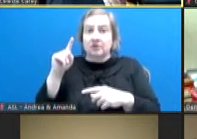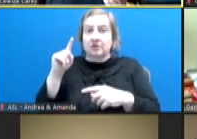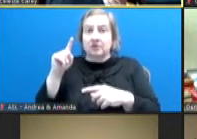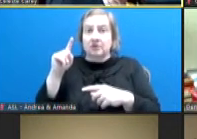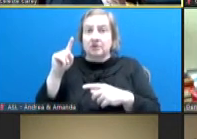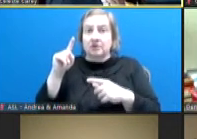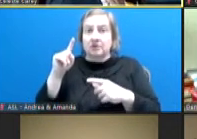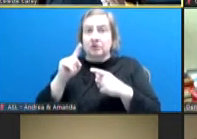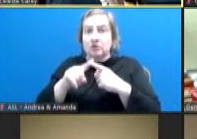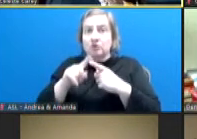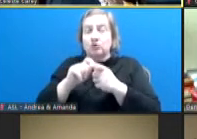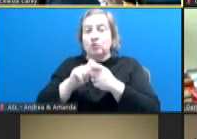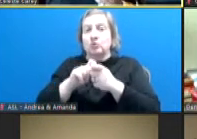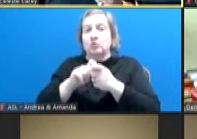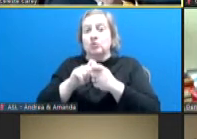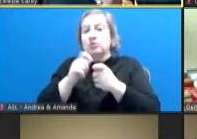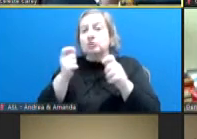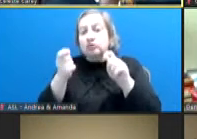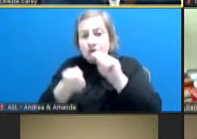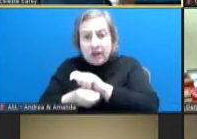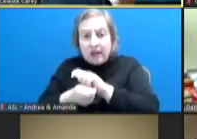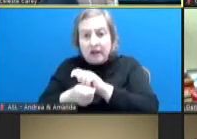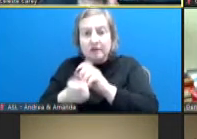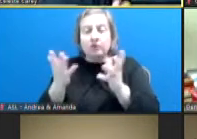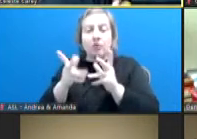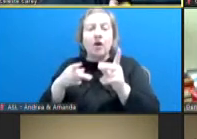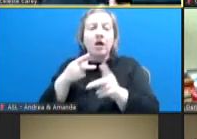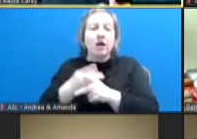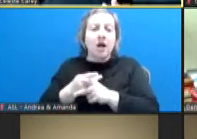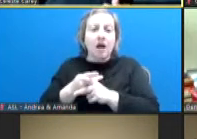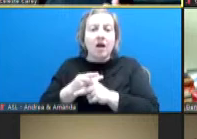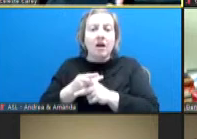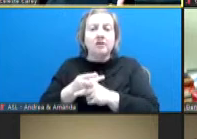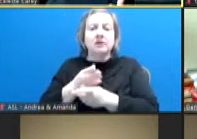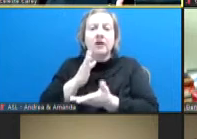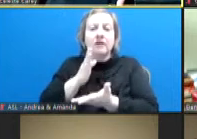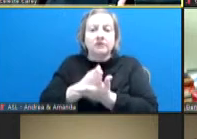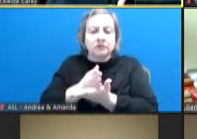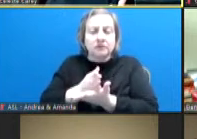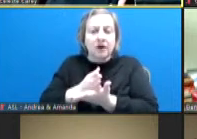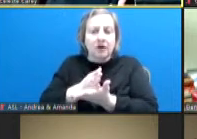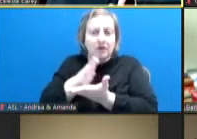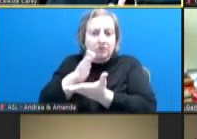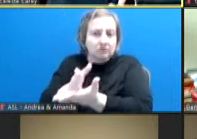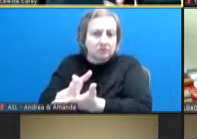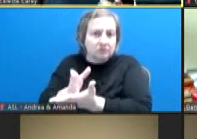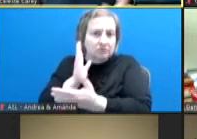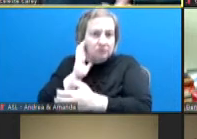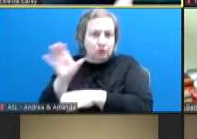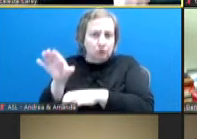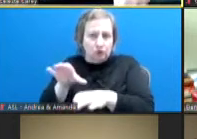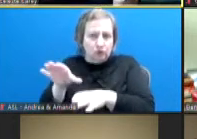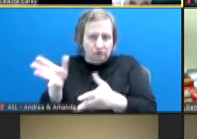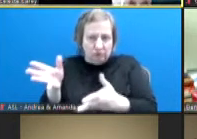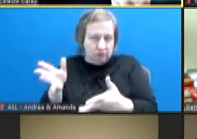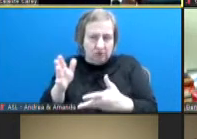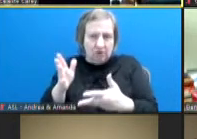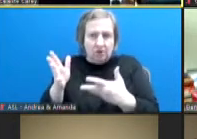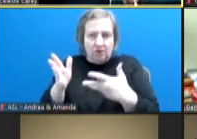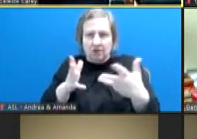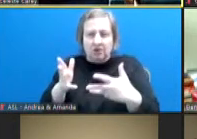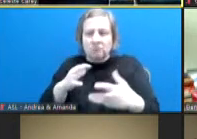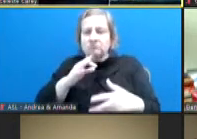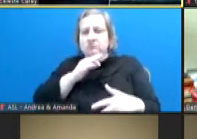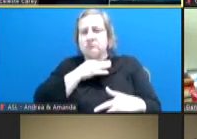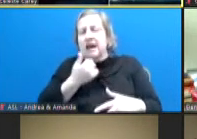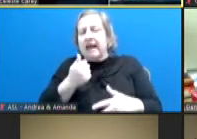to change what type of stops you would make? I'm just curious if there's any